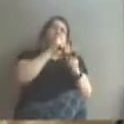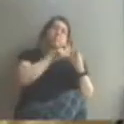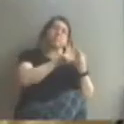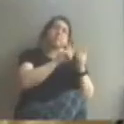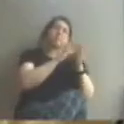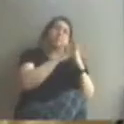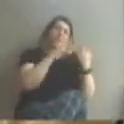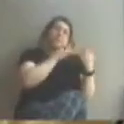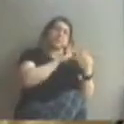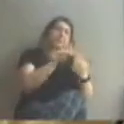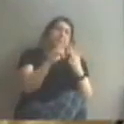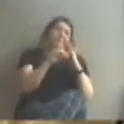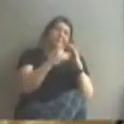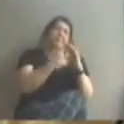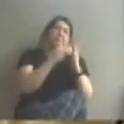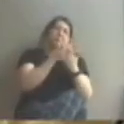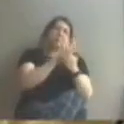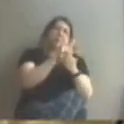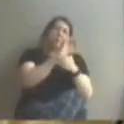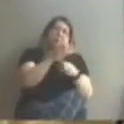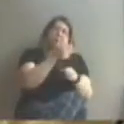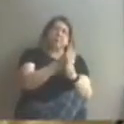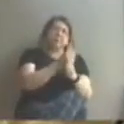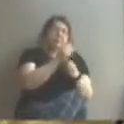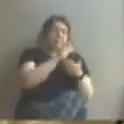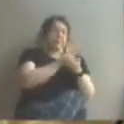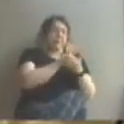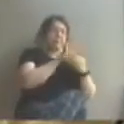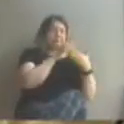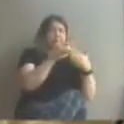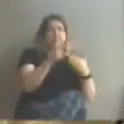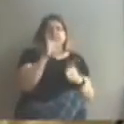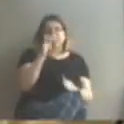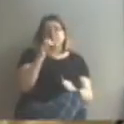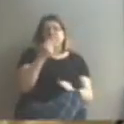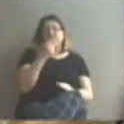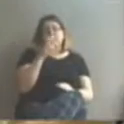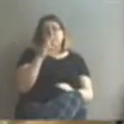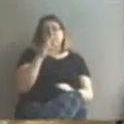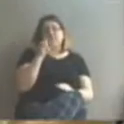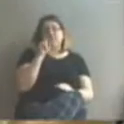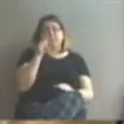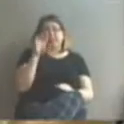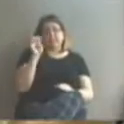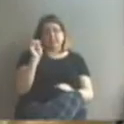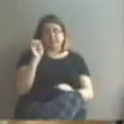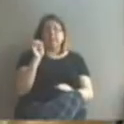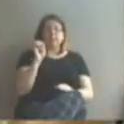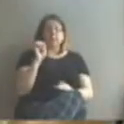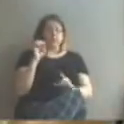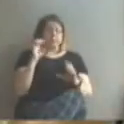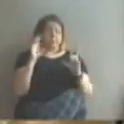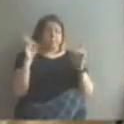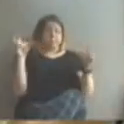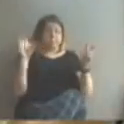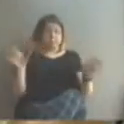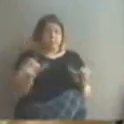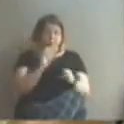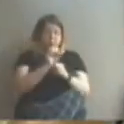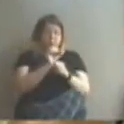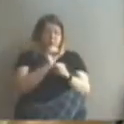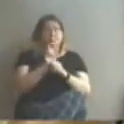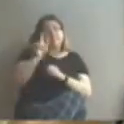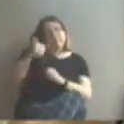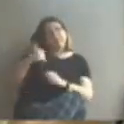at the start of the year within the academic leadership team, the book Coherence. In order for us to do the work, we have to have